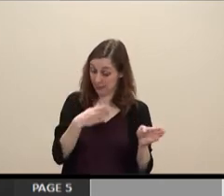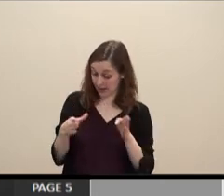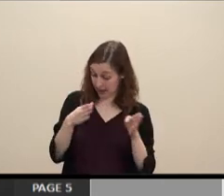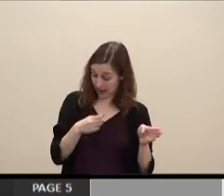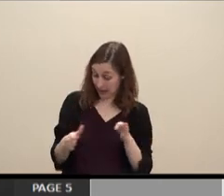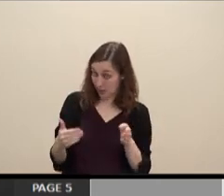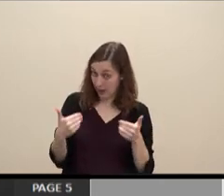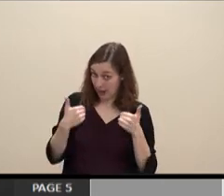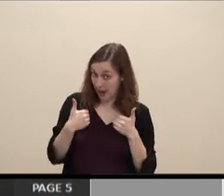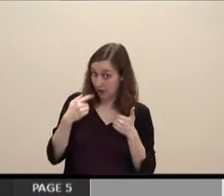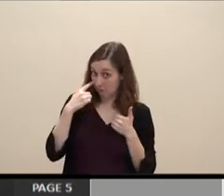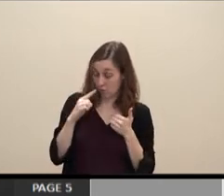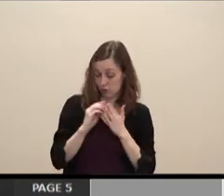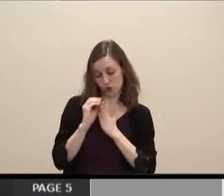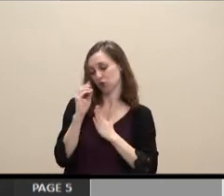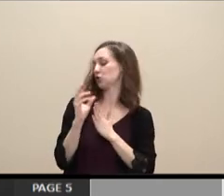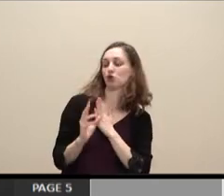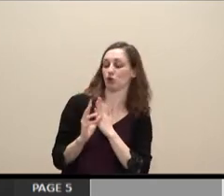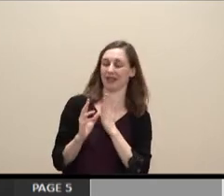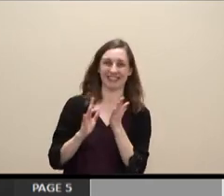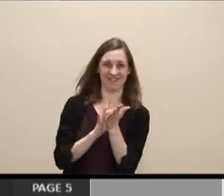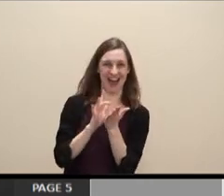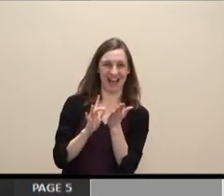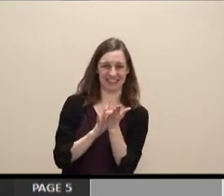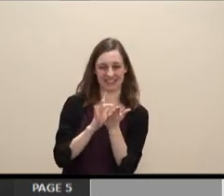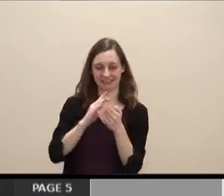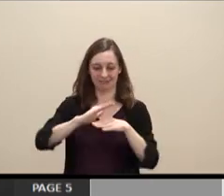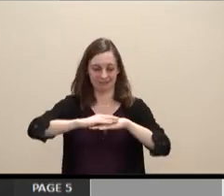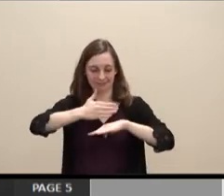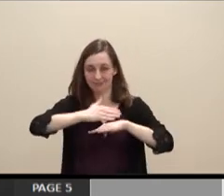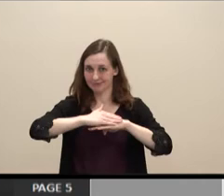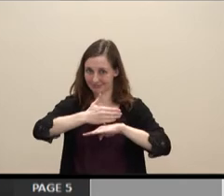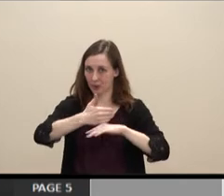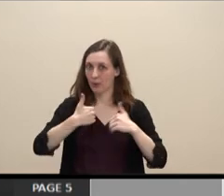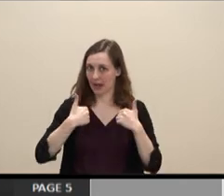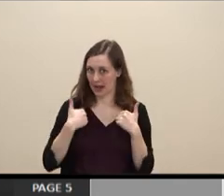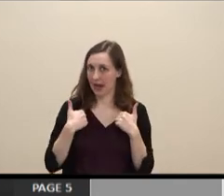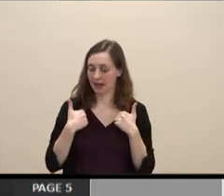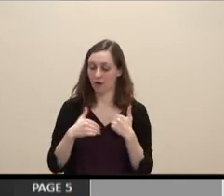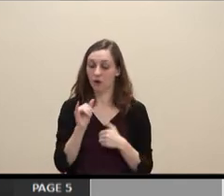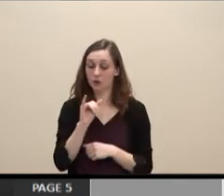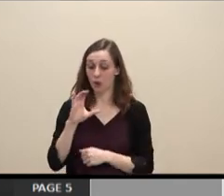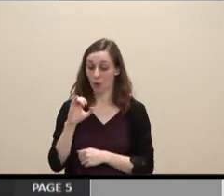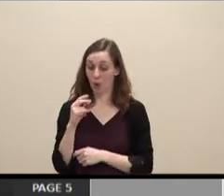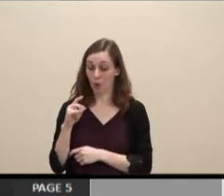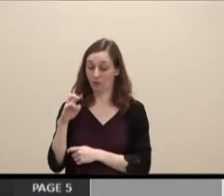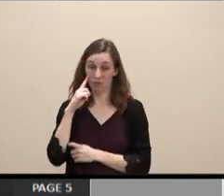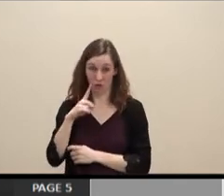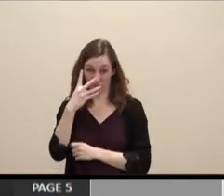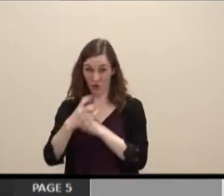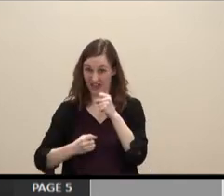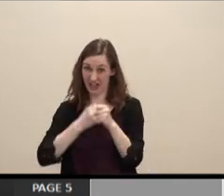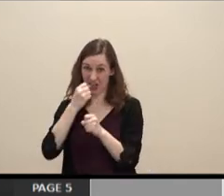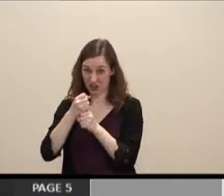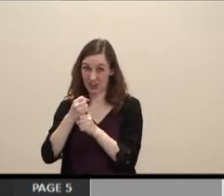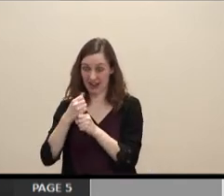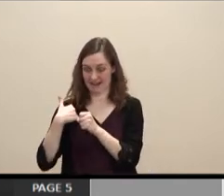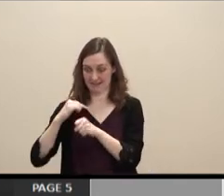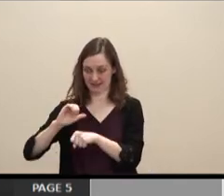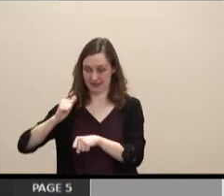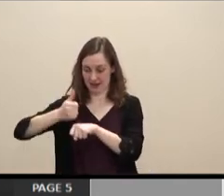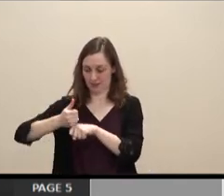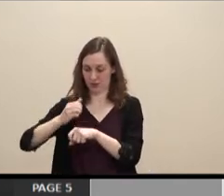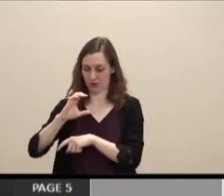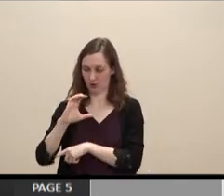that we had for student devices and the cohorts that we had for a four-year cohort. We actually, with the money we had last summer, we